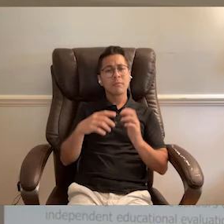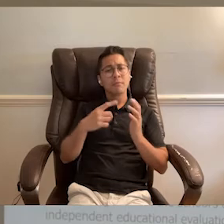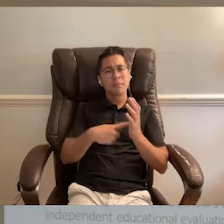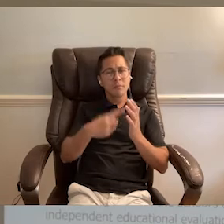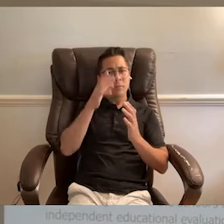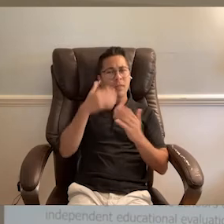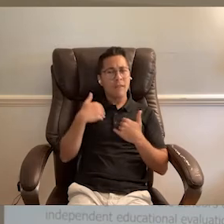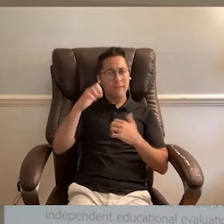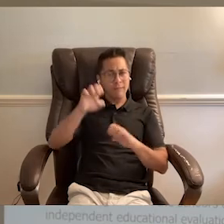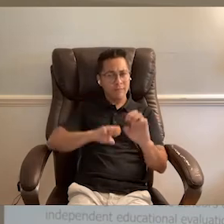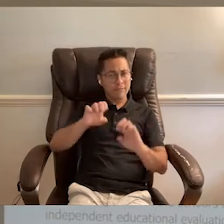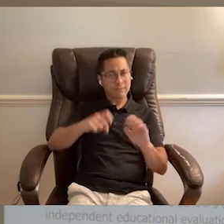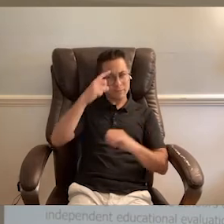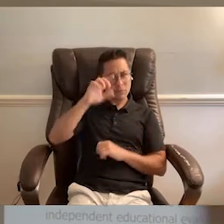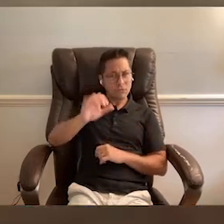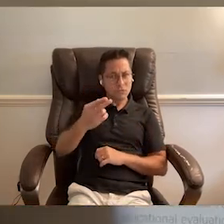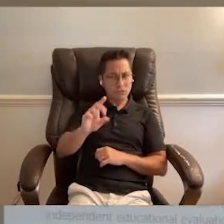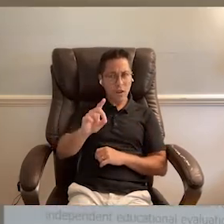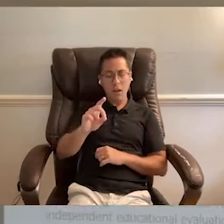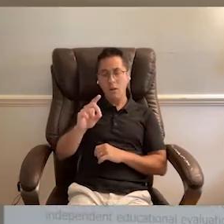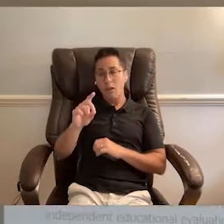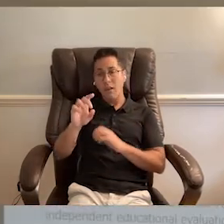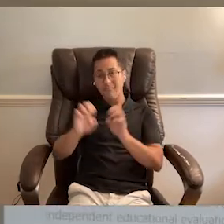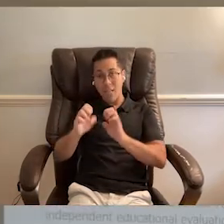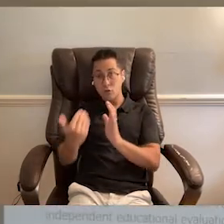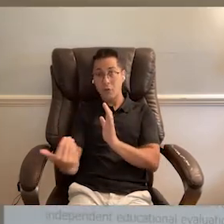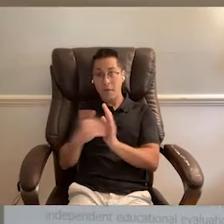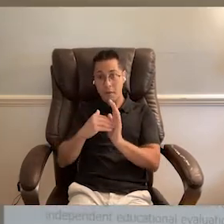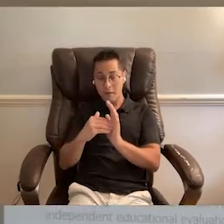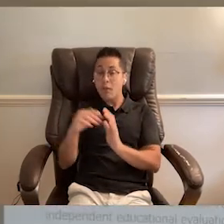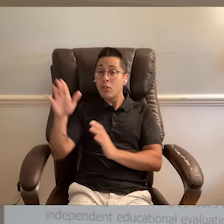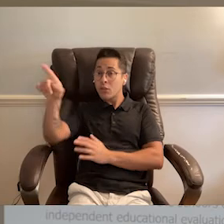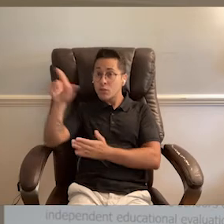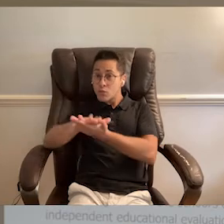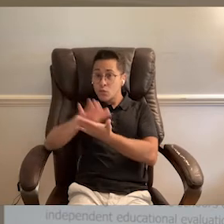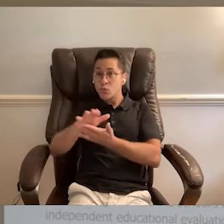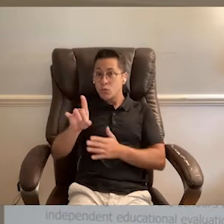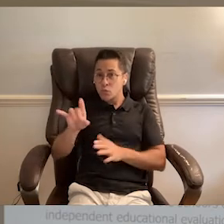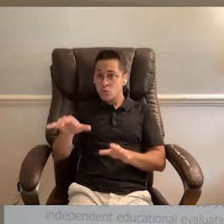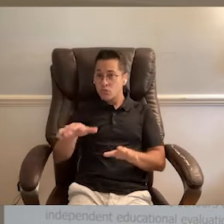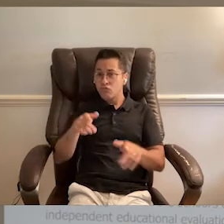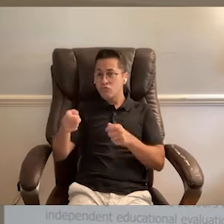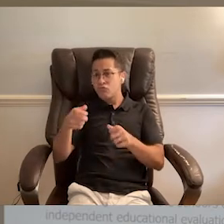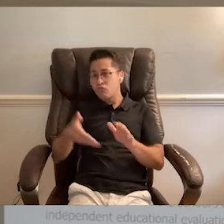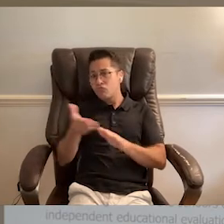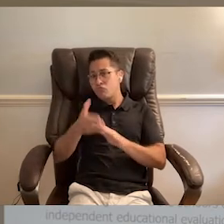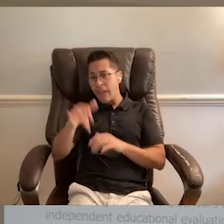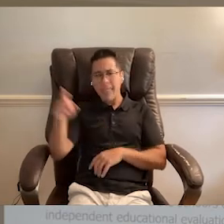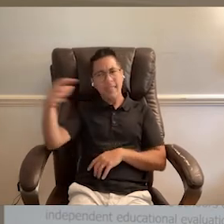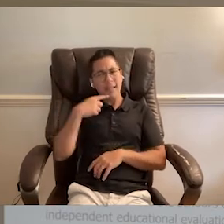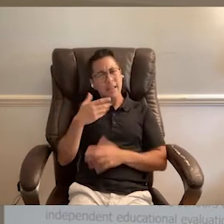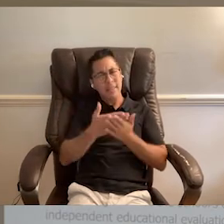child or a reevaluation, and the school does it, and they come back and they say things about your child that you know is not